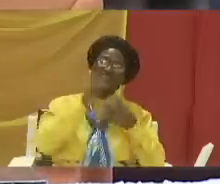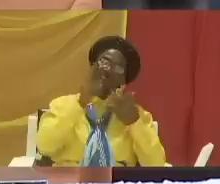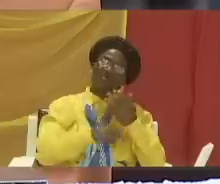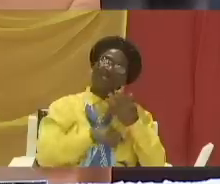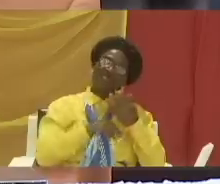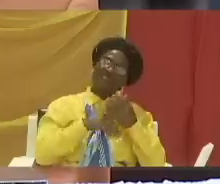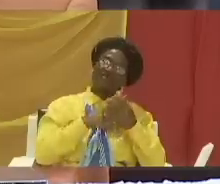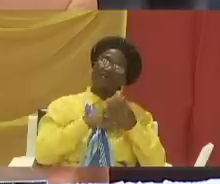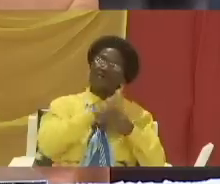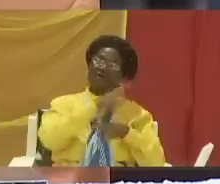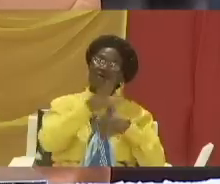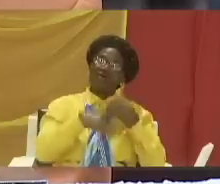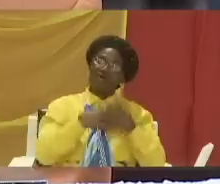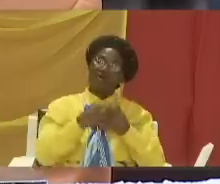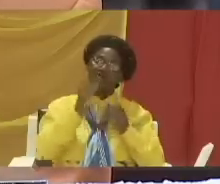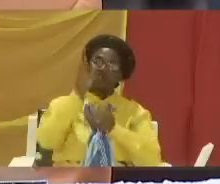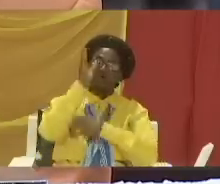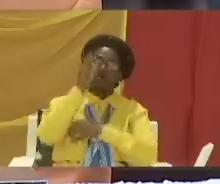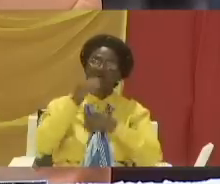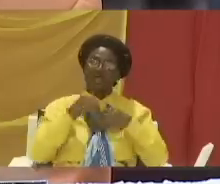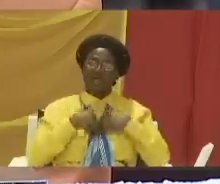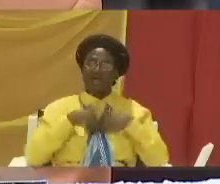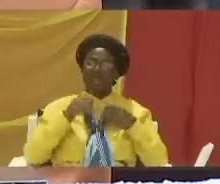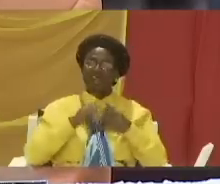All God asks you to do is serve Him.